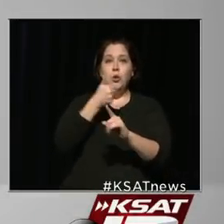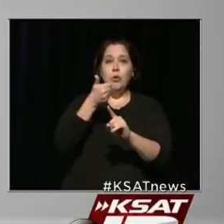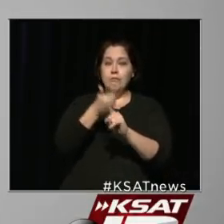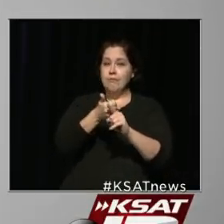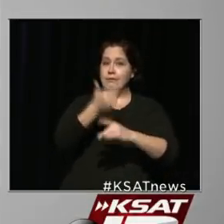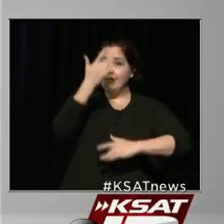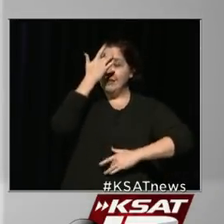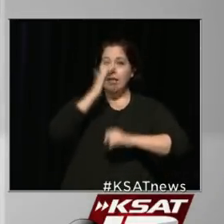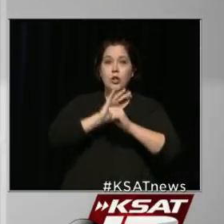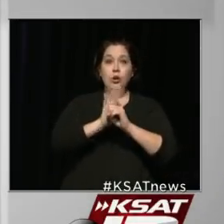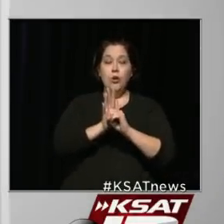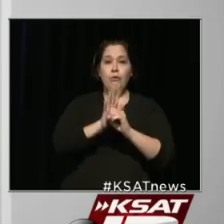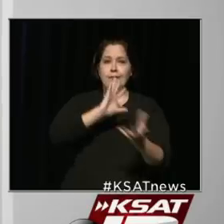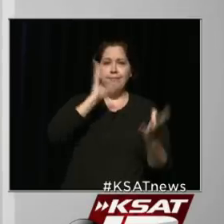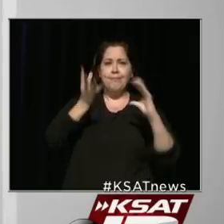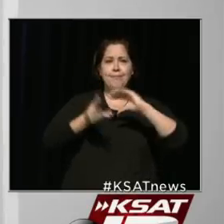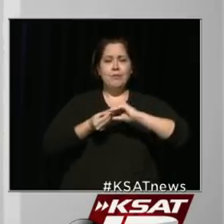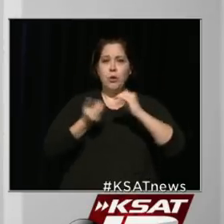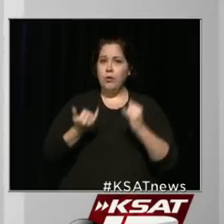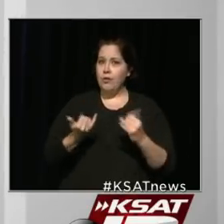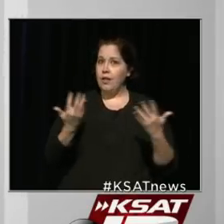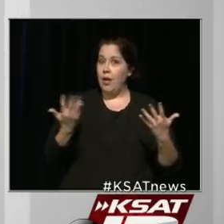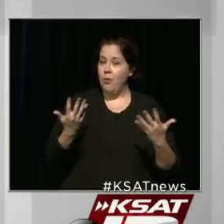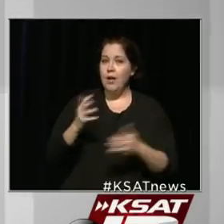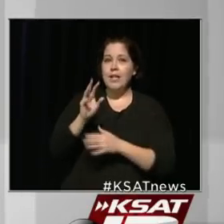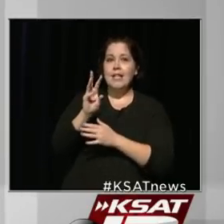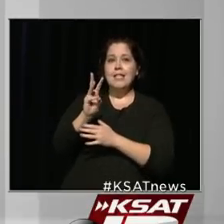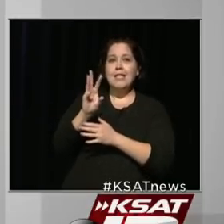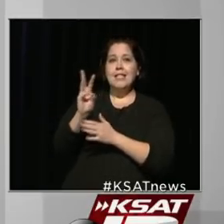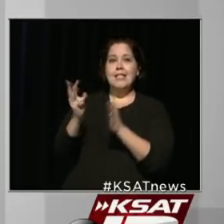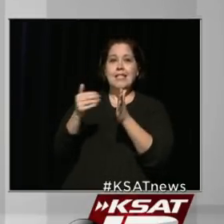of COVID-19, bringing the cumulative total to